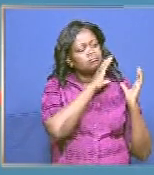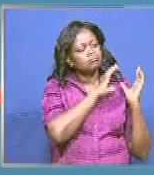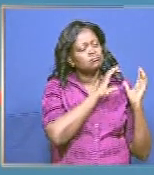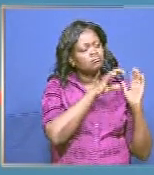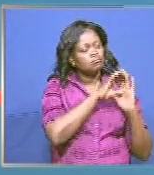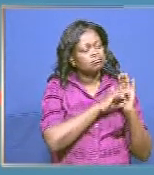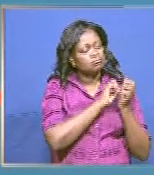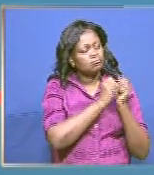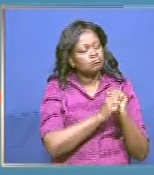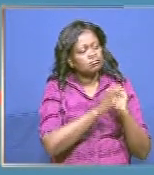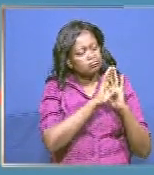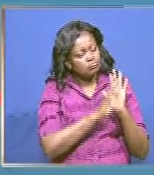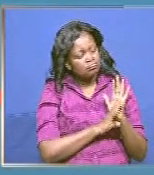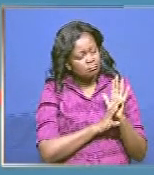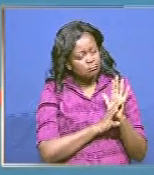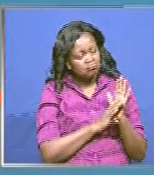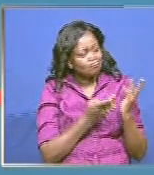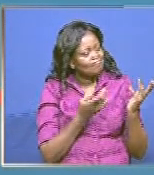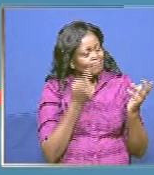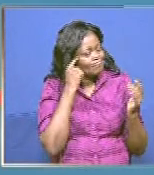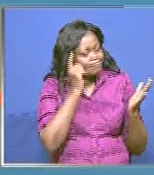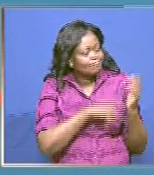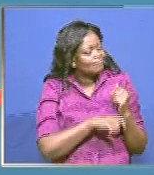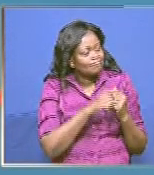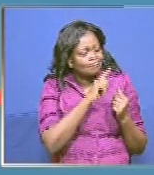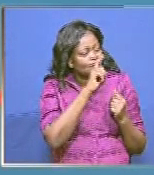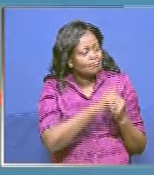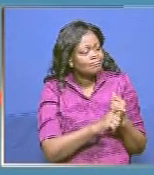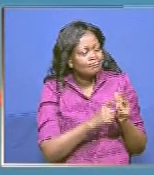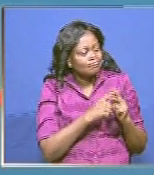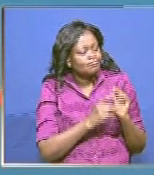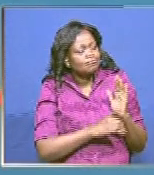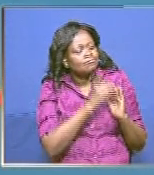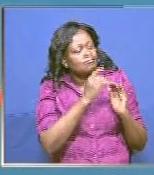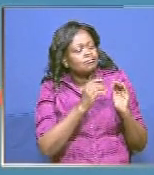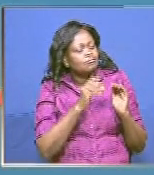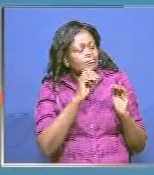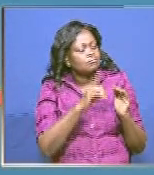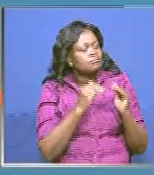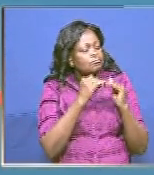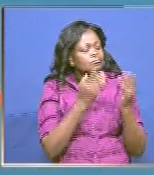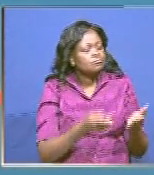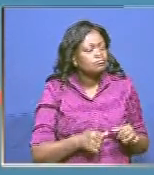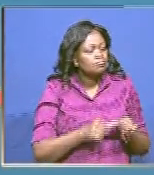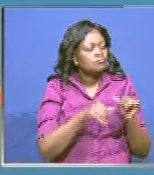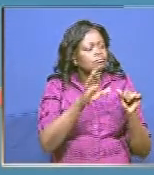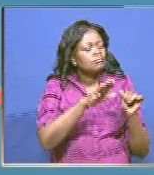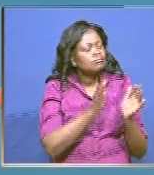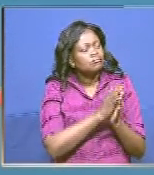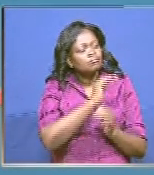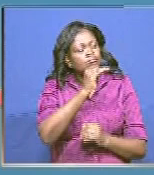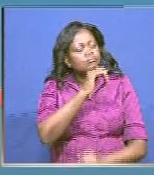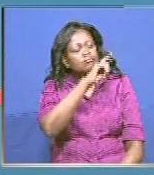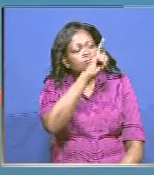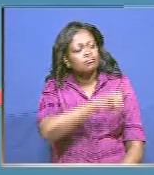amendment bill. I mean, what do you make of it? Should we begin development at the ward level or keep it at the constituency and the county level?